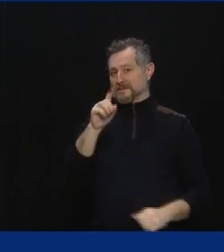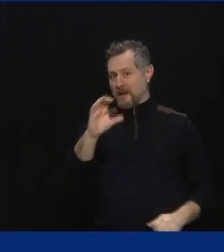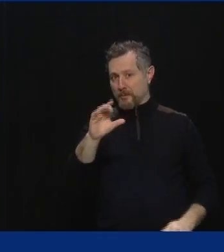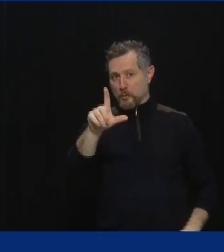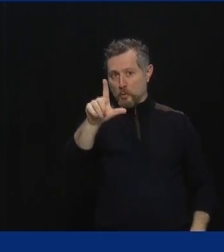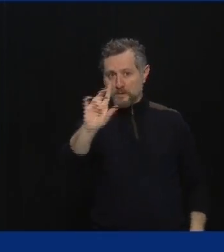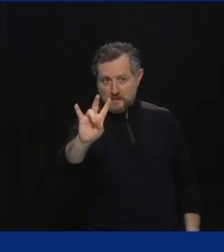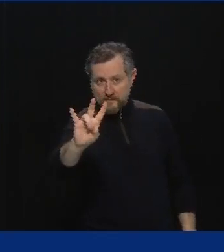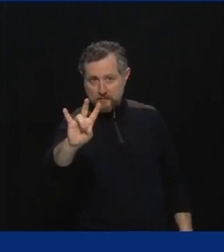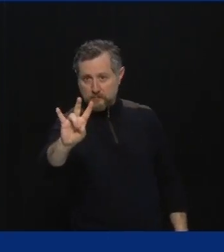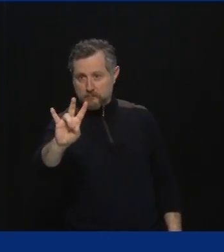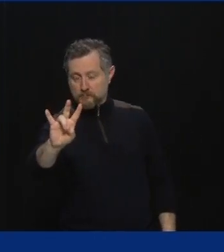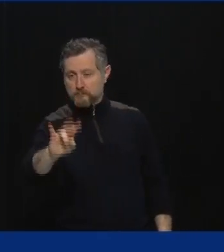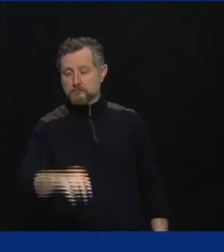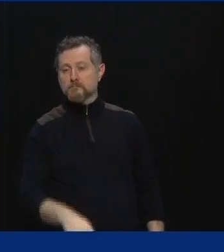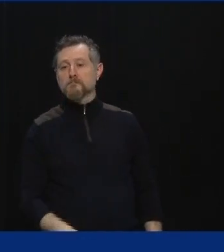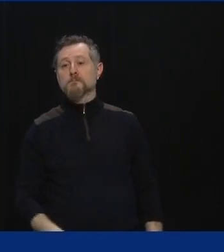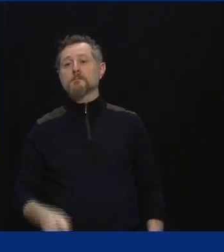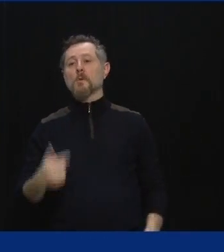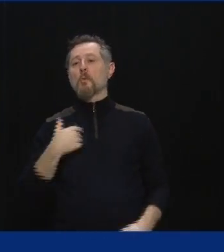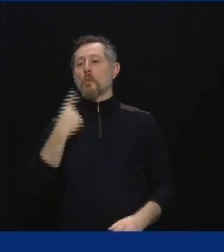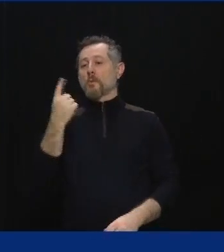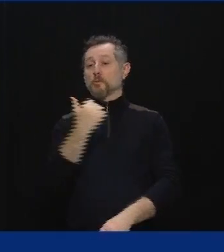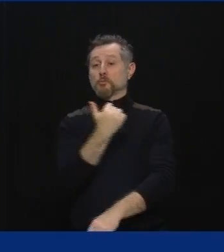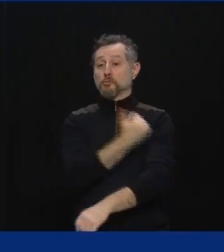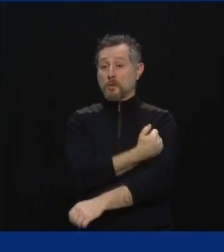they allow businesses to have a one dose requirement.